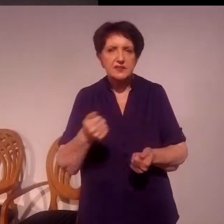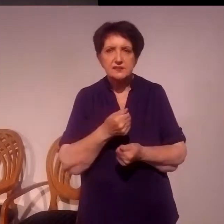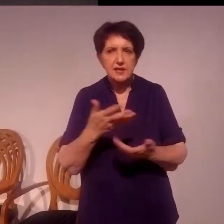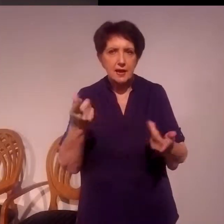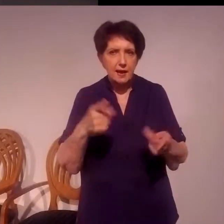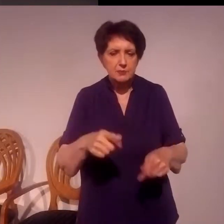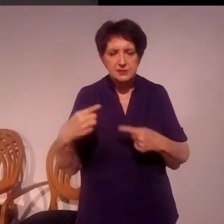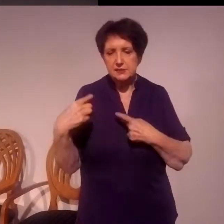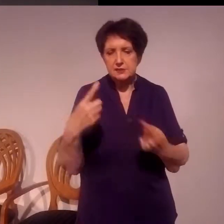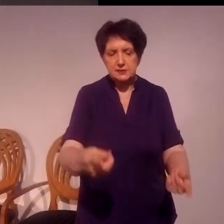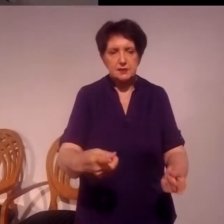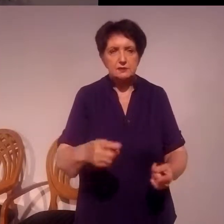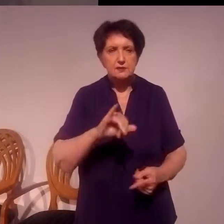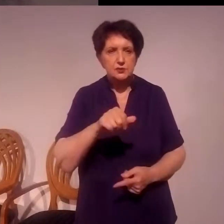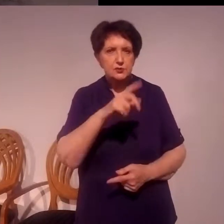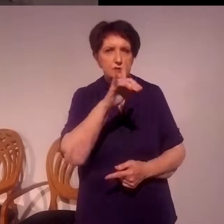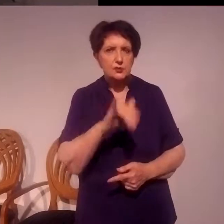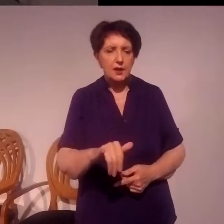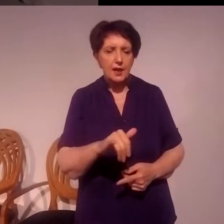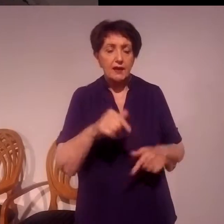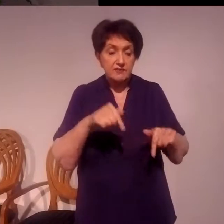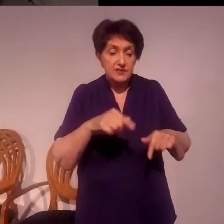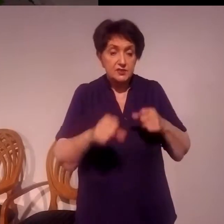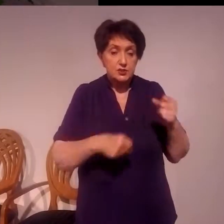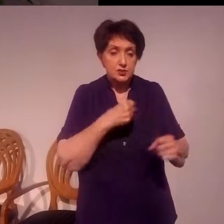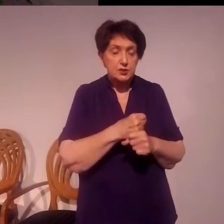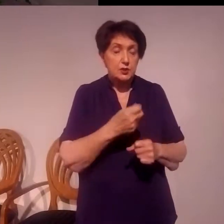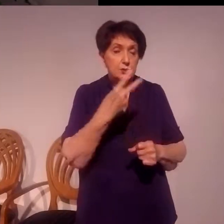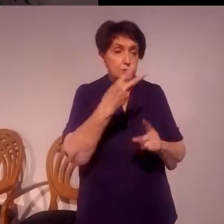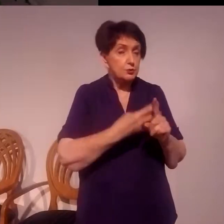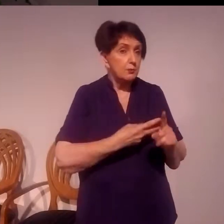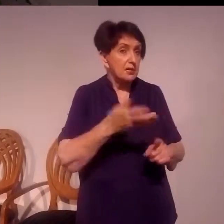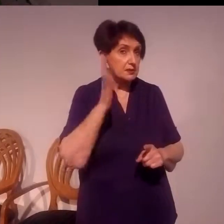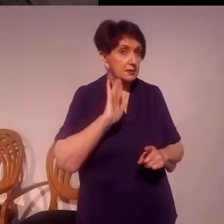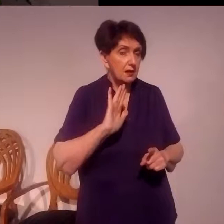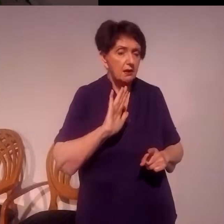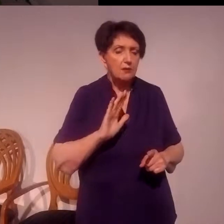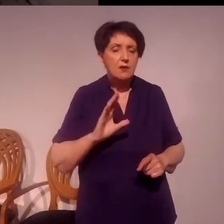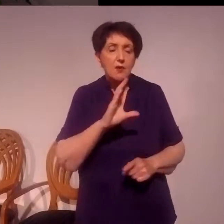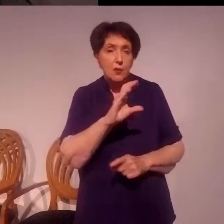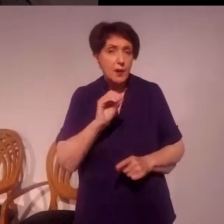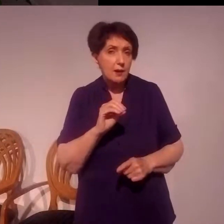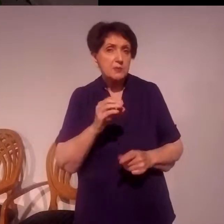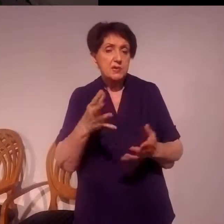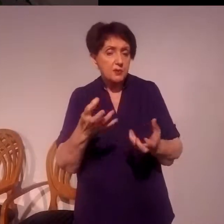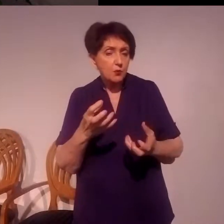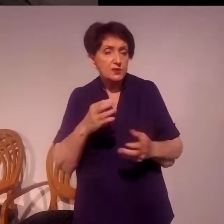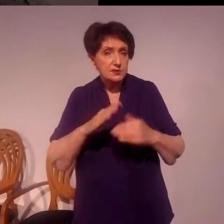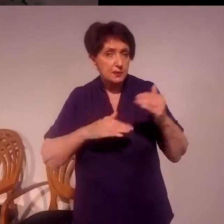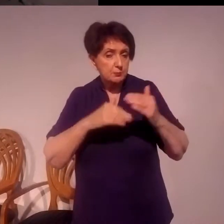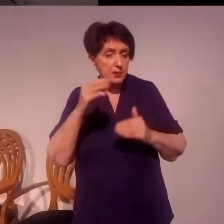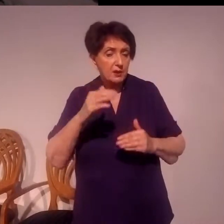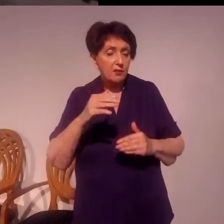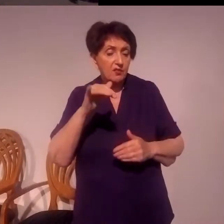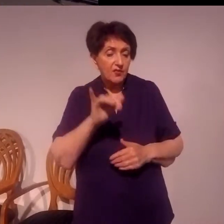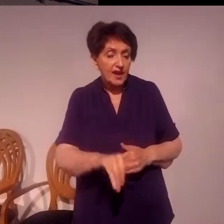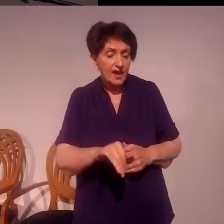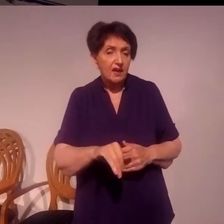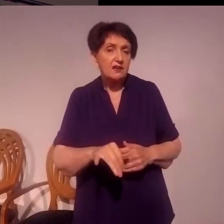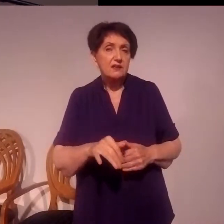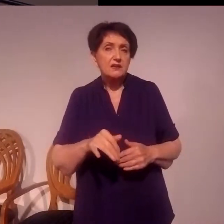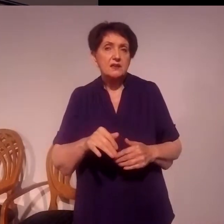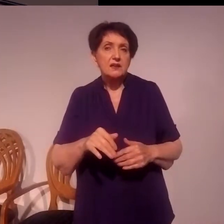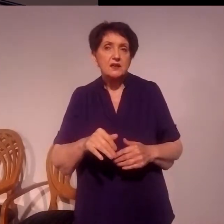in July of this year, we're talking 2 months ago, the company that wants to build this pipeline,